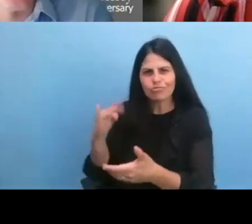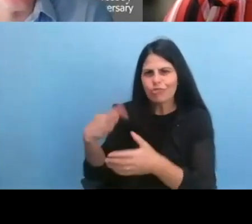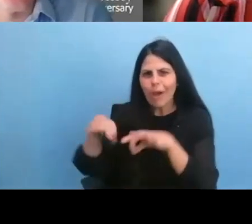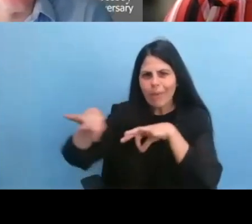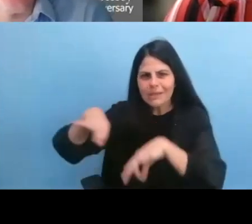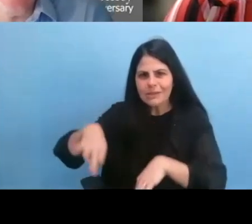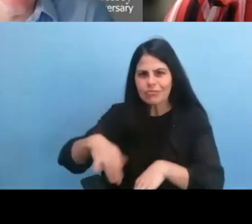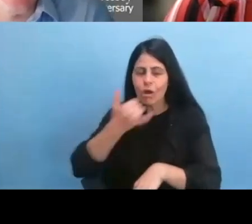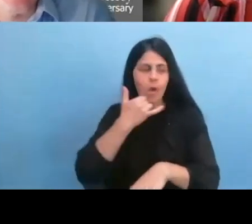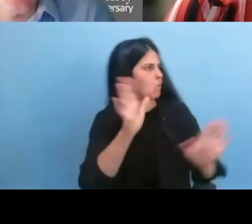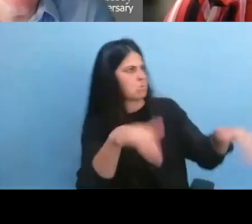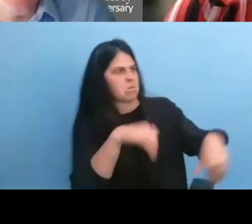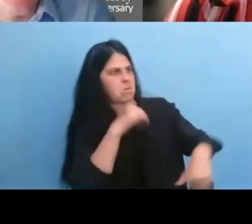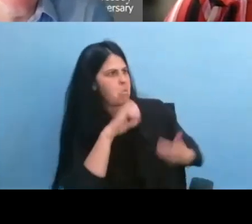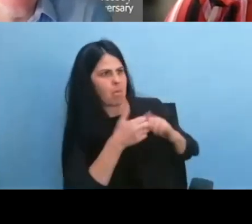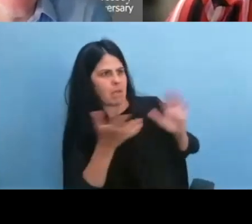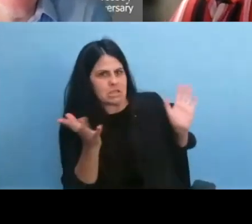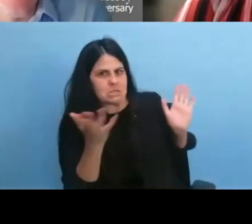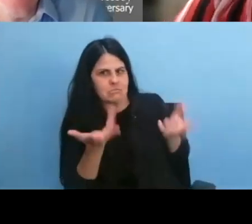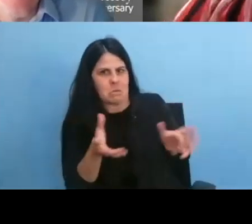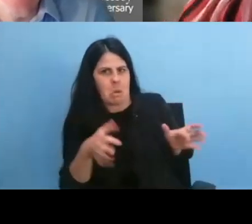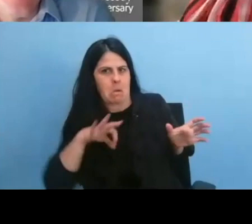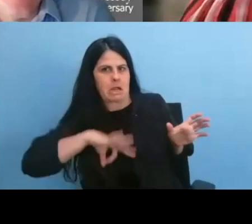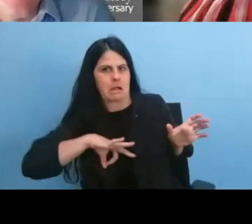being it.